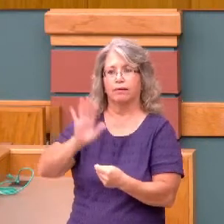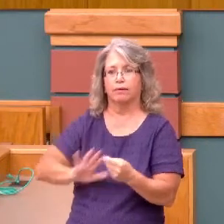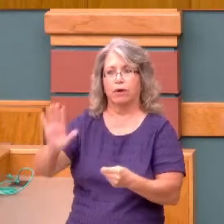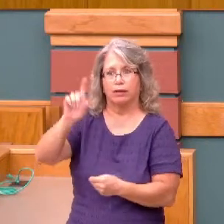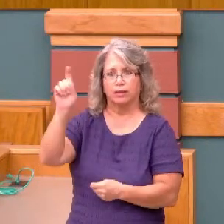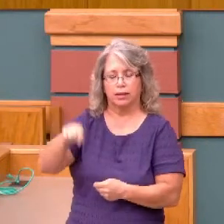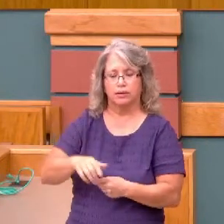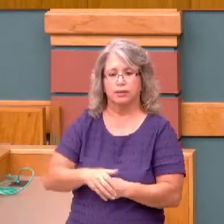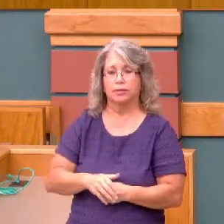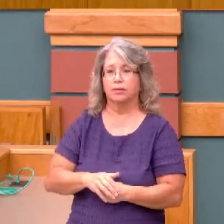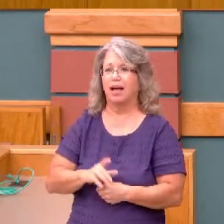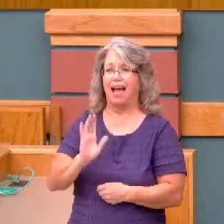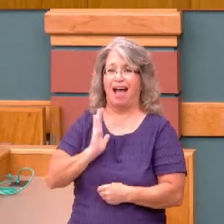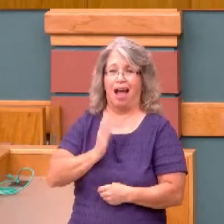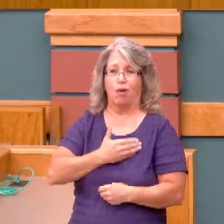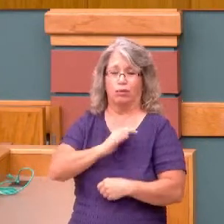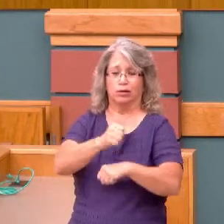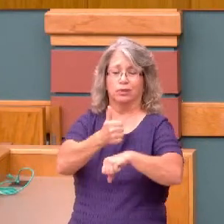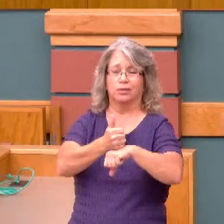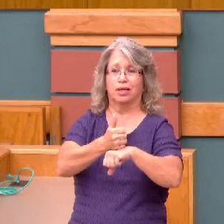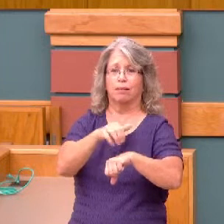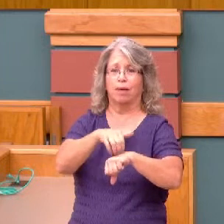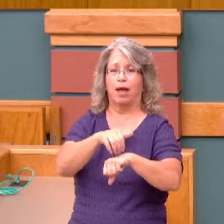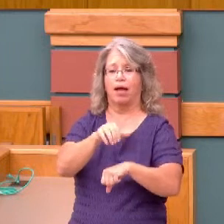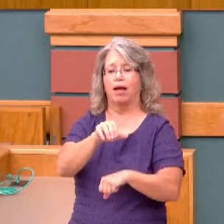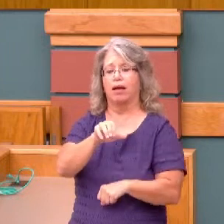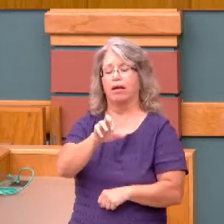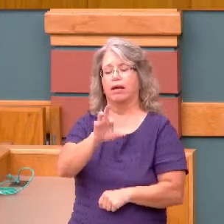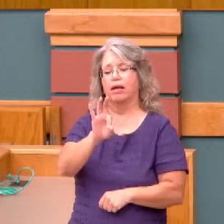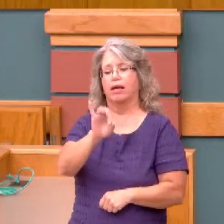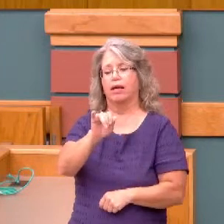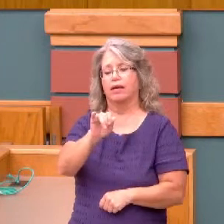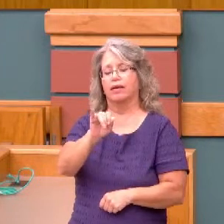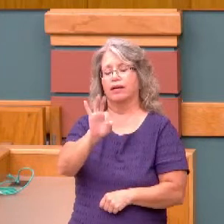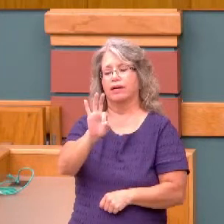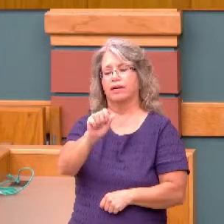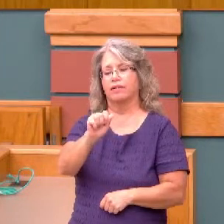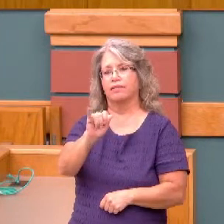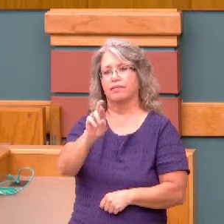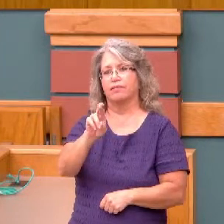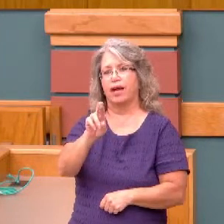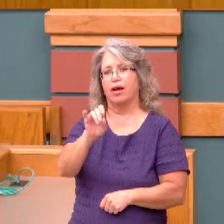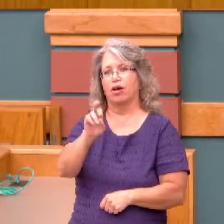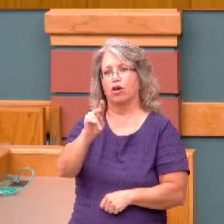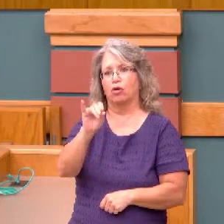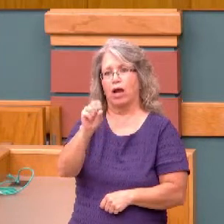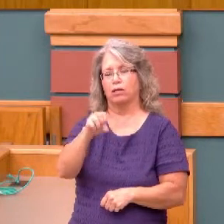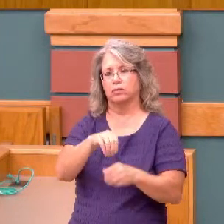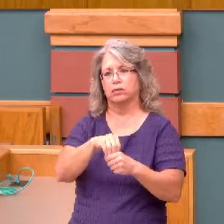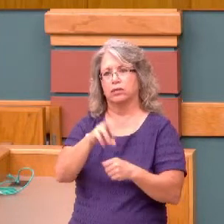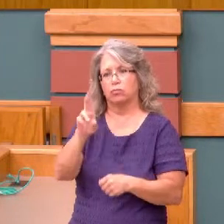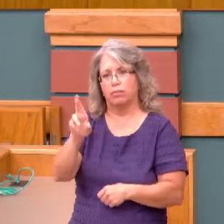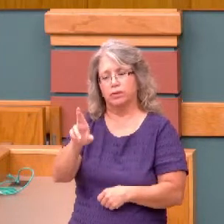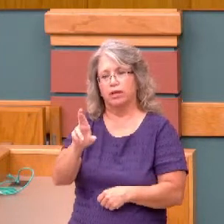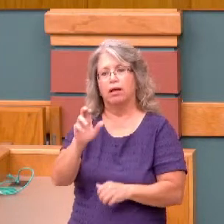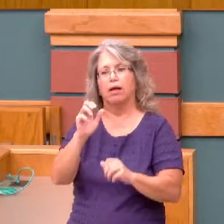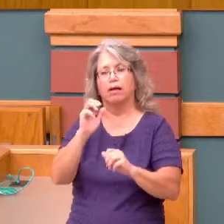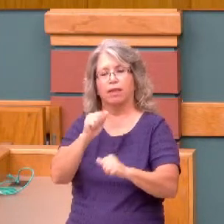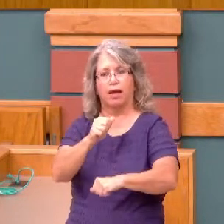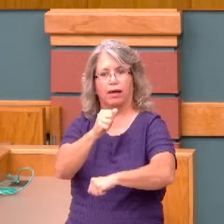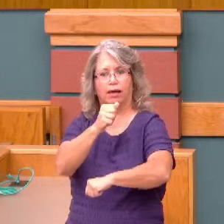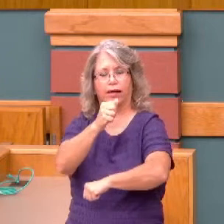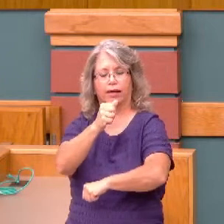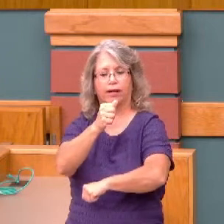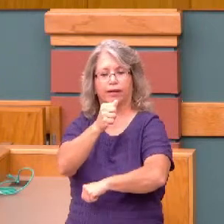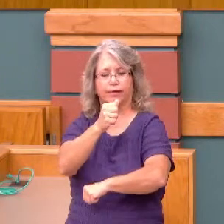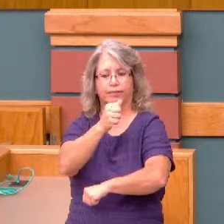Borchard Fairgrounds in Robstown, where they can currently infuse 90 patients per day.